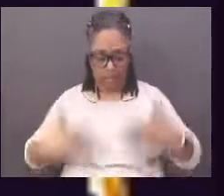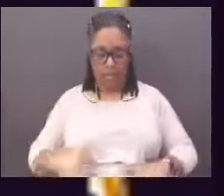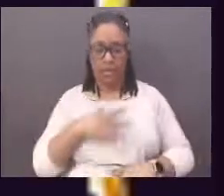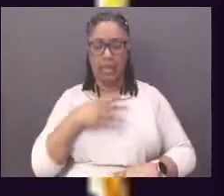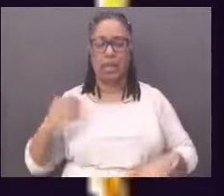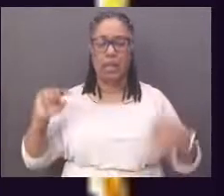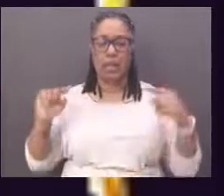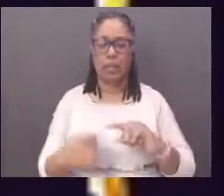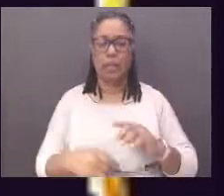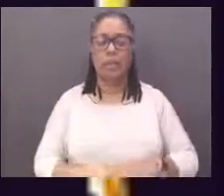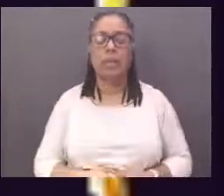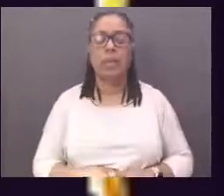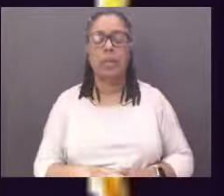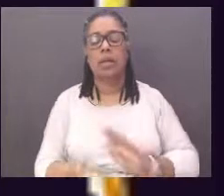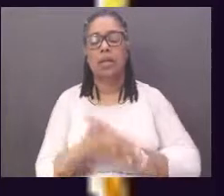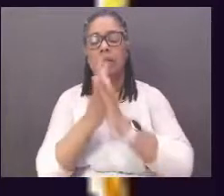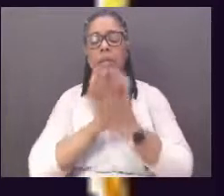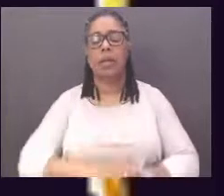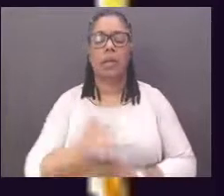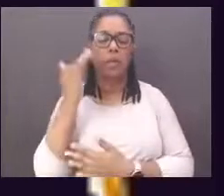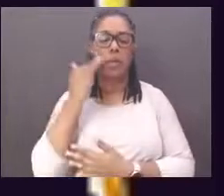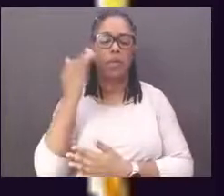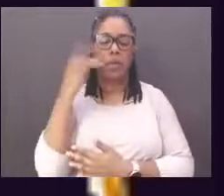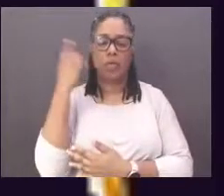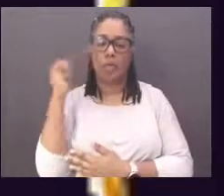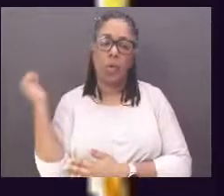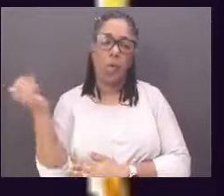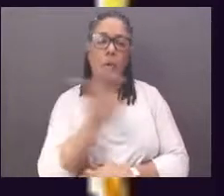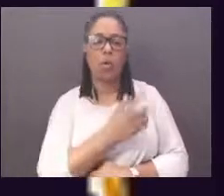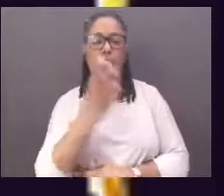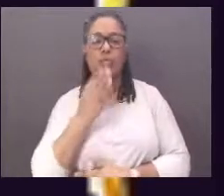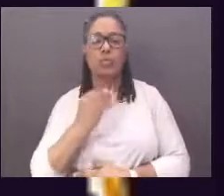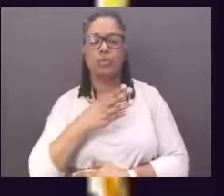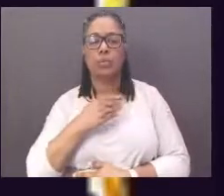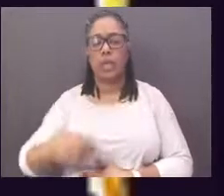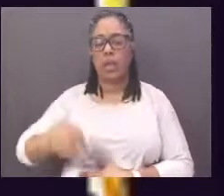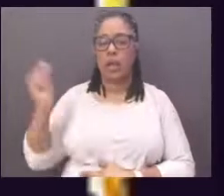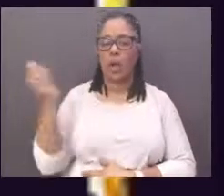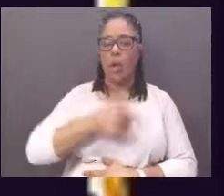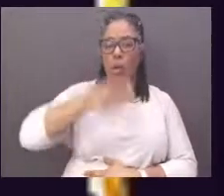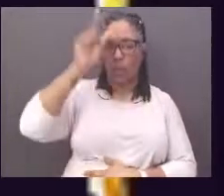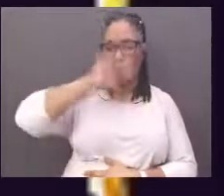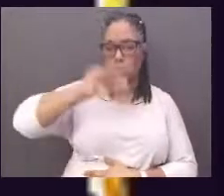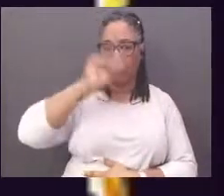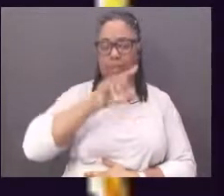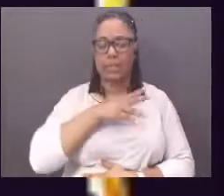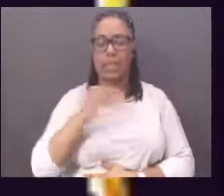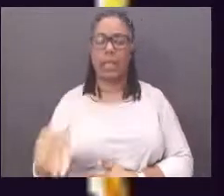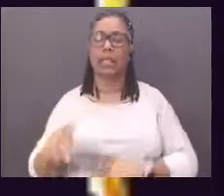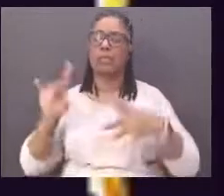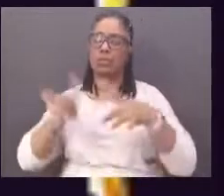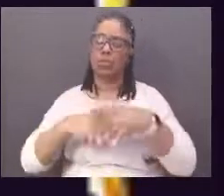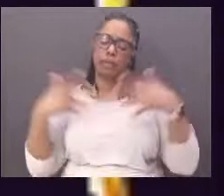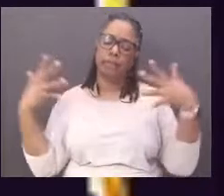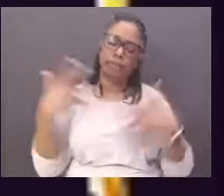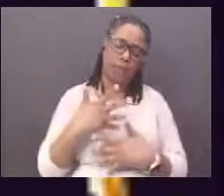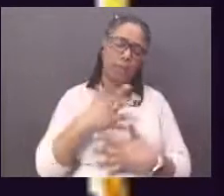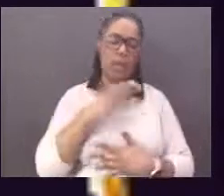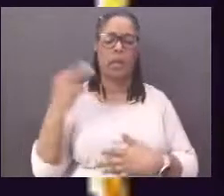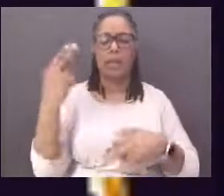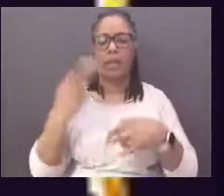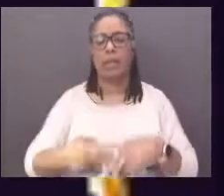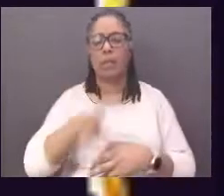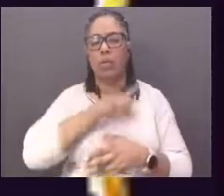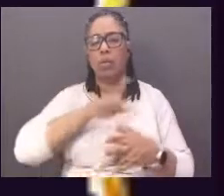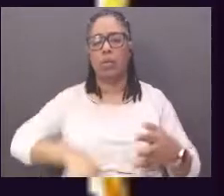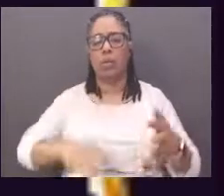all Jews and Greeks dwelling in Ephesus, and fear fell on them all. and the name of the Lord Jesus was